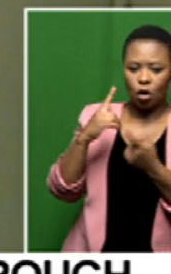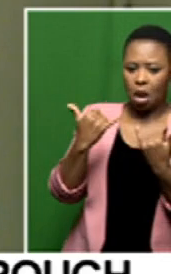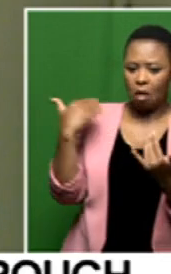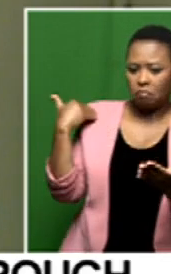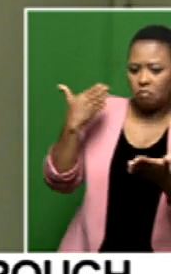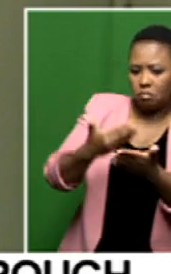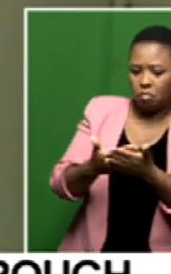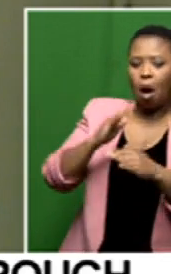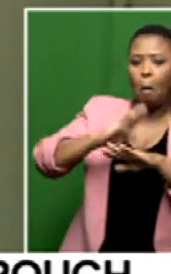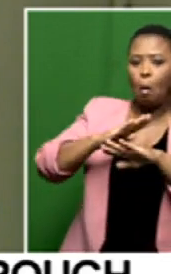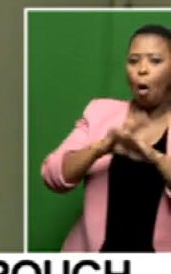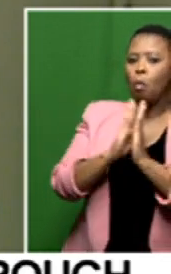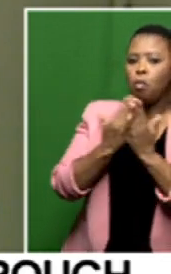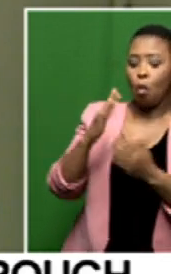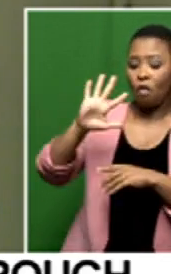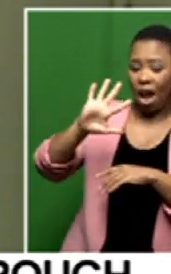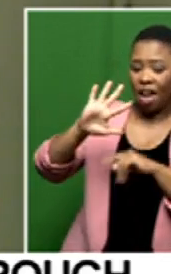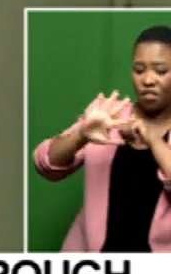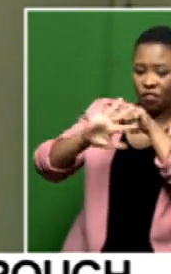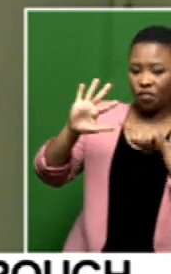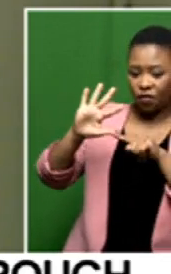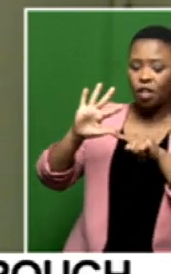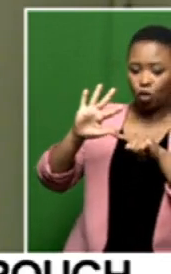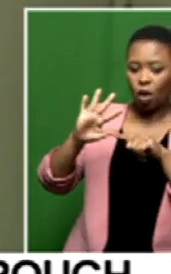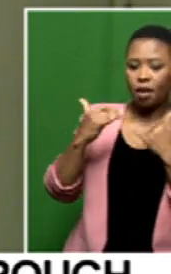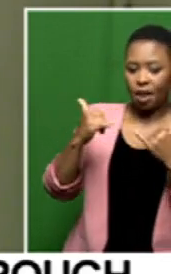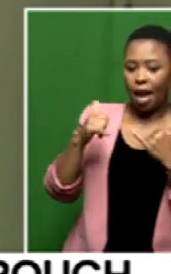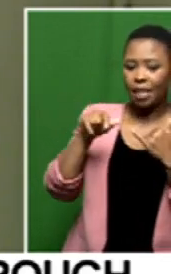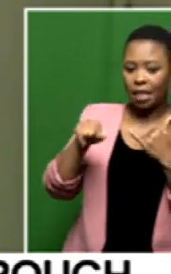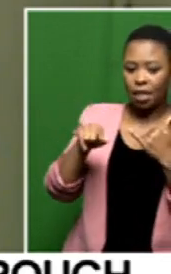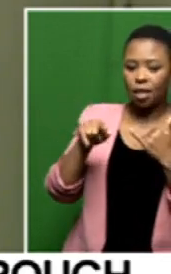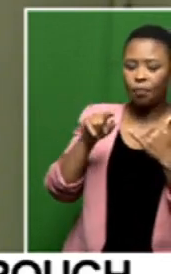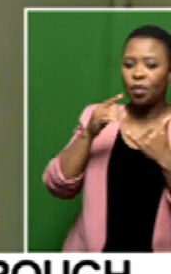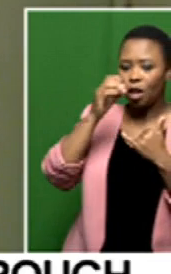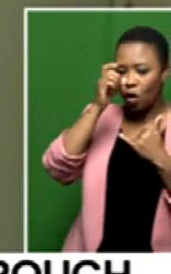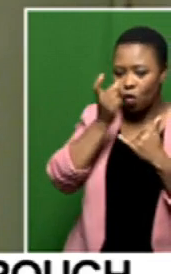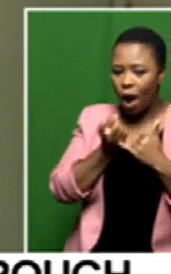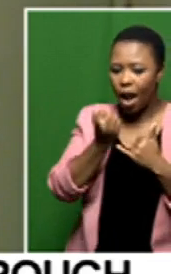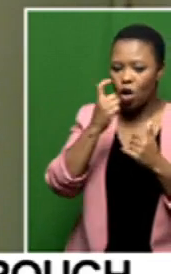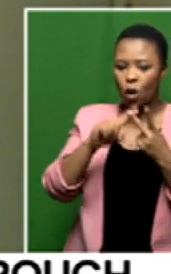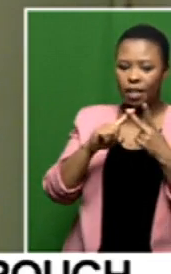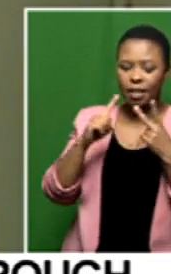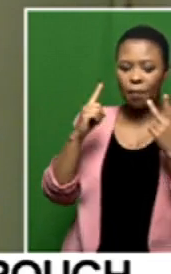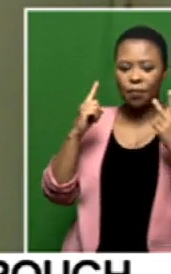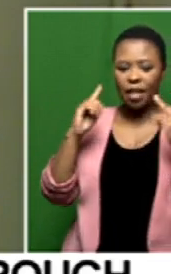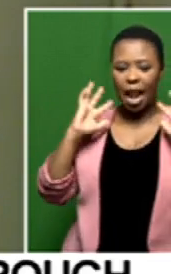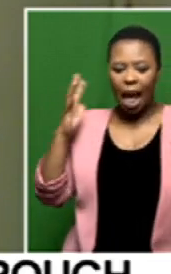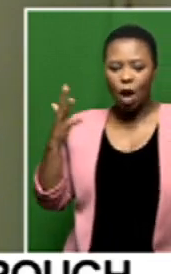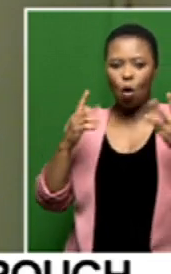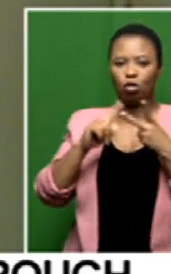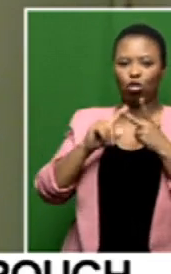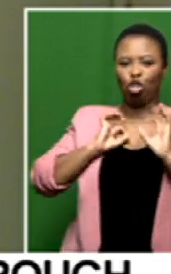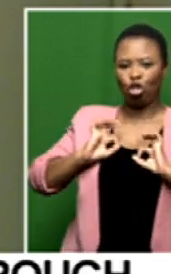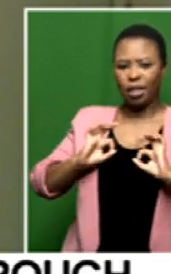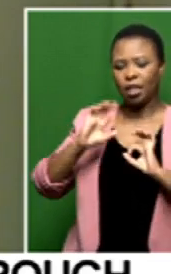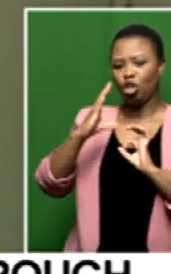to do 5 more books, so that the Wild Dog book is the latest, but we've done rhinos, great apes, lions, cheetahs in between.